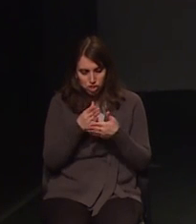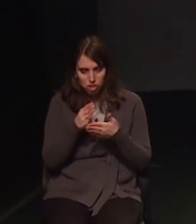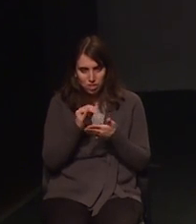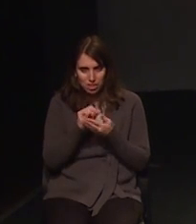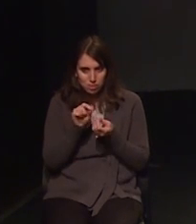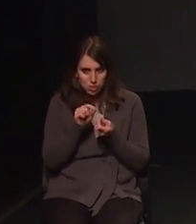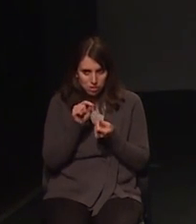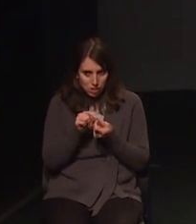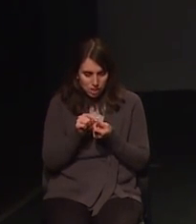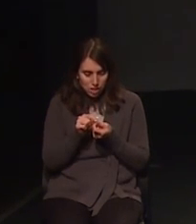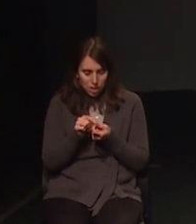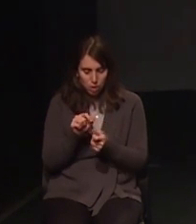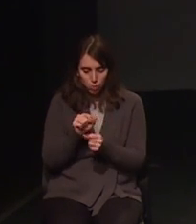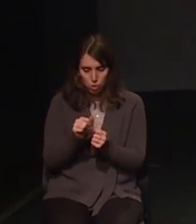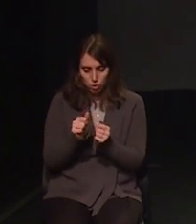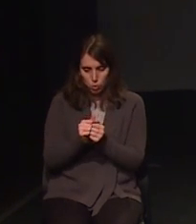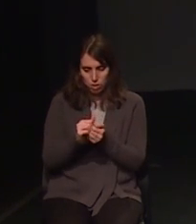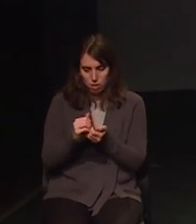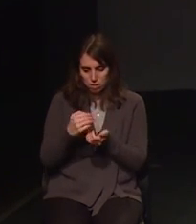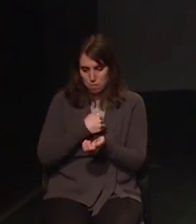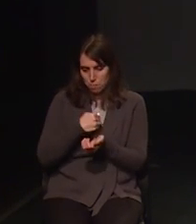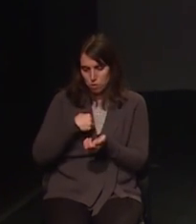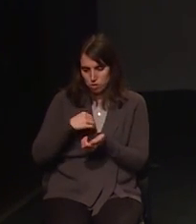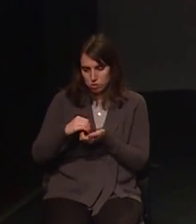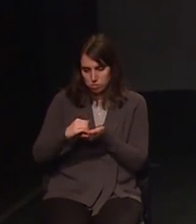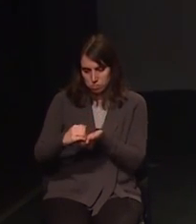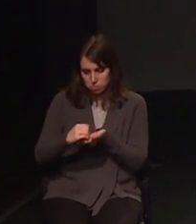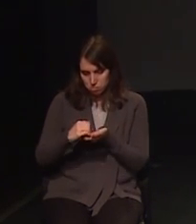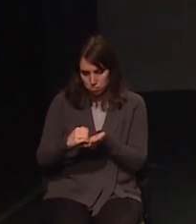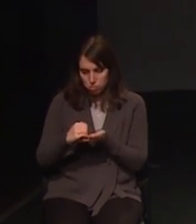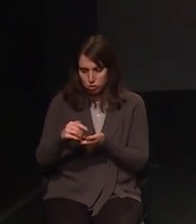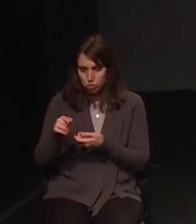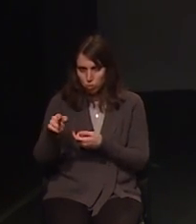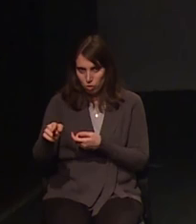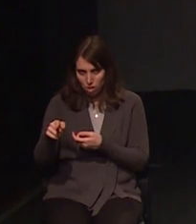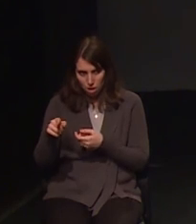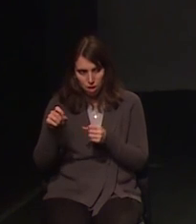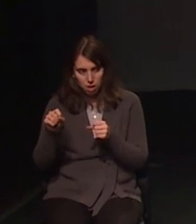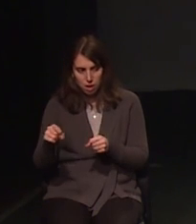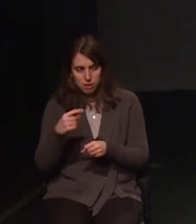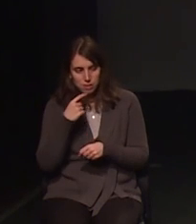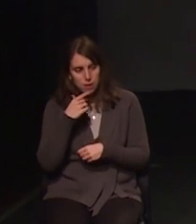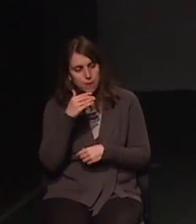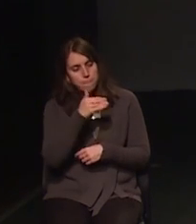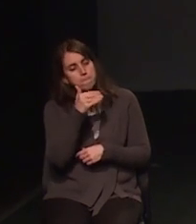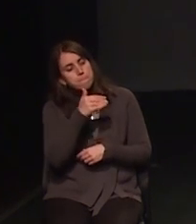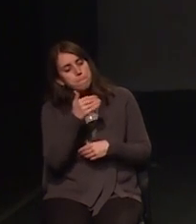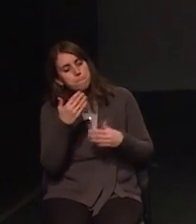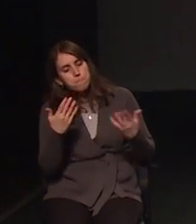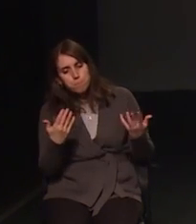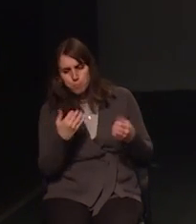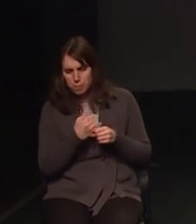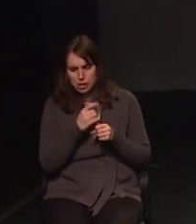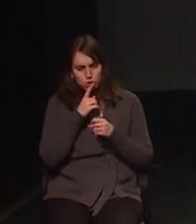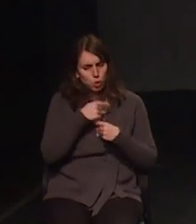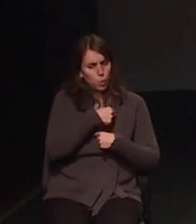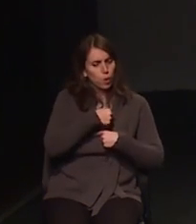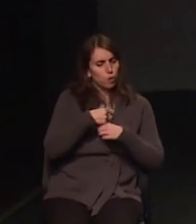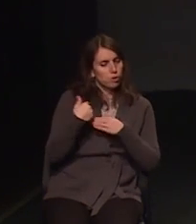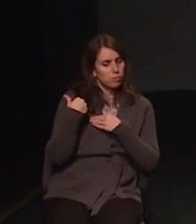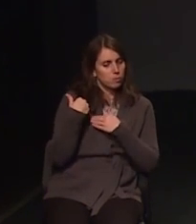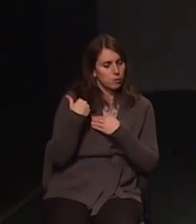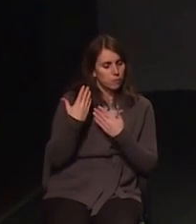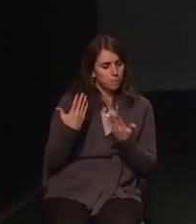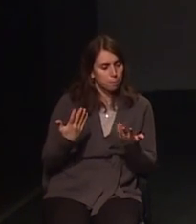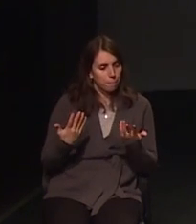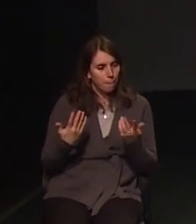cohort members so that they hold us accountable, so that they have an opportunity to say to me, to call us up and say, all right, if we're talking